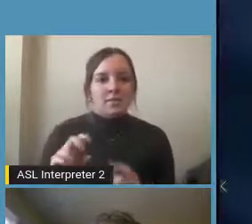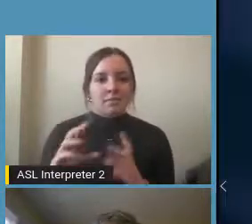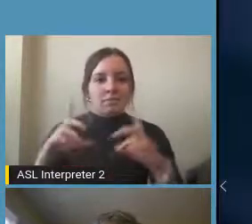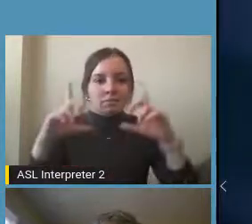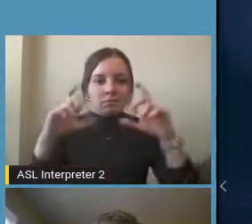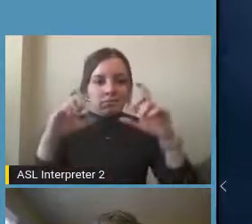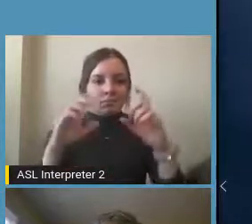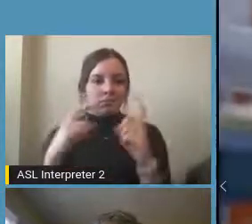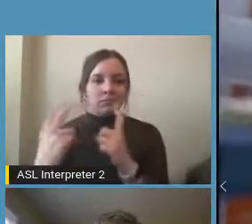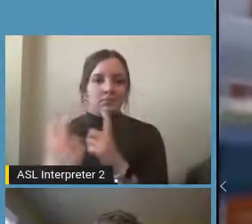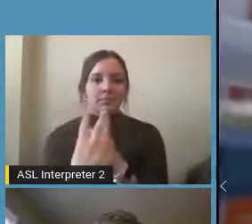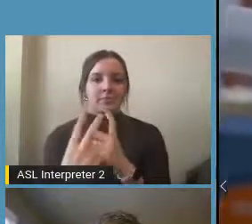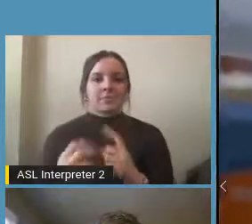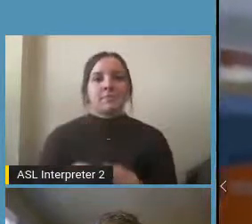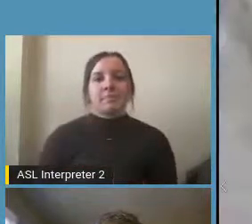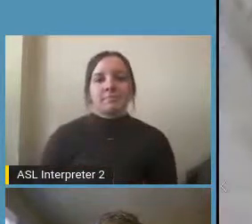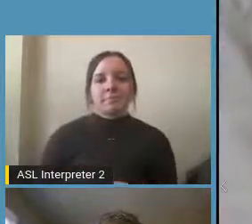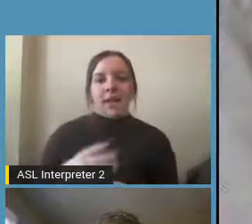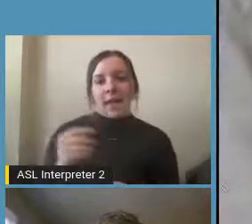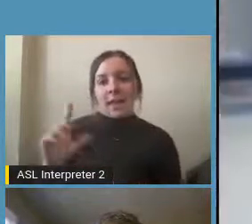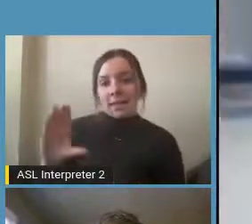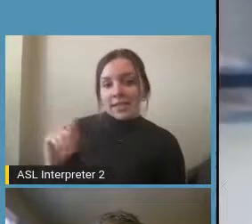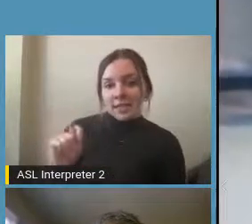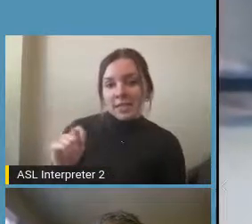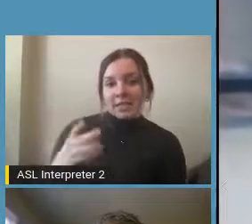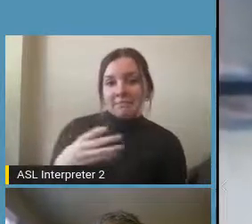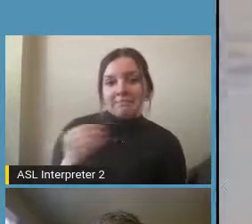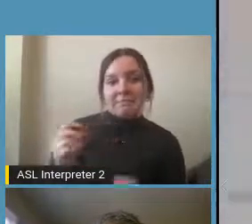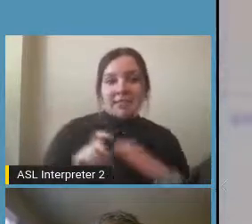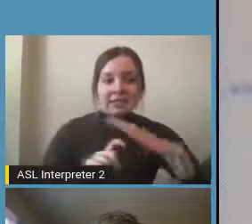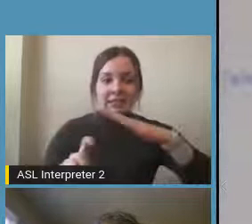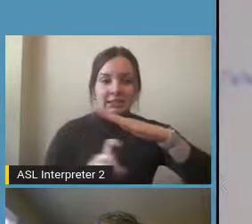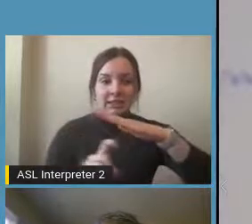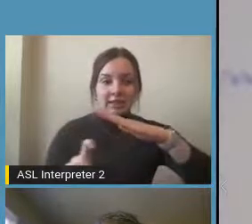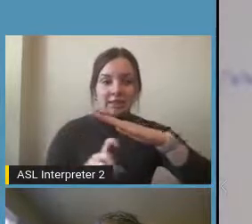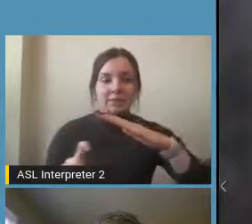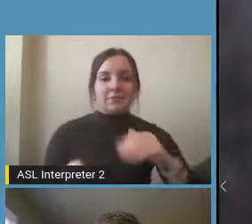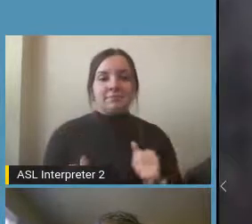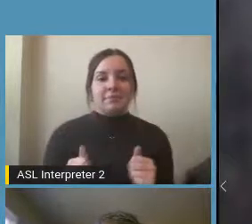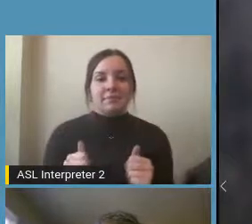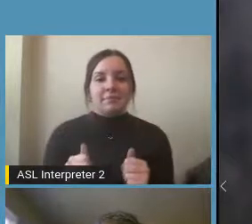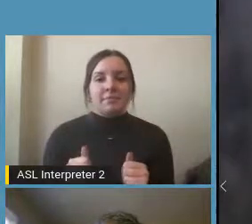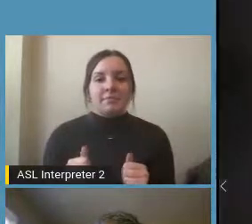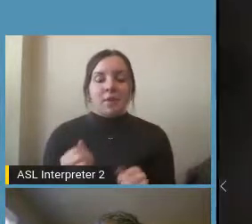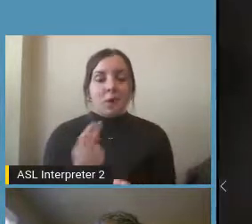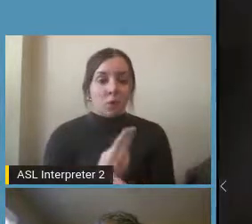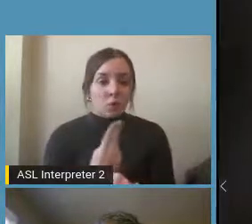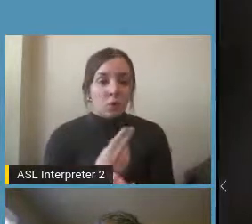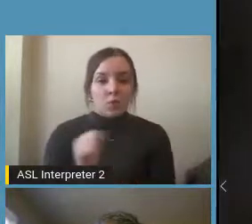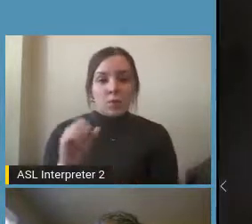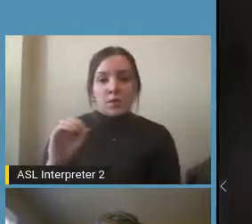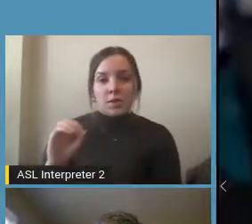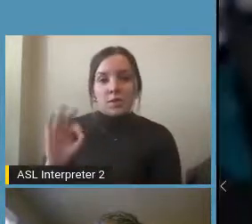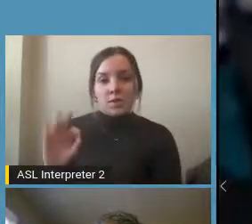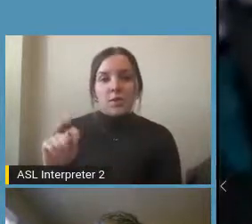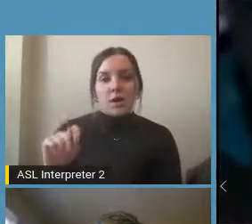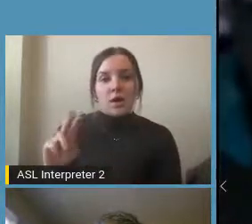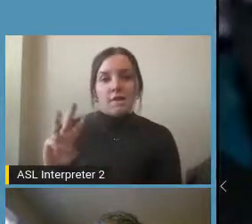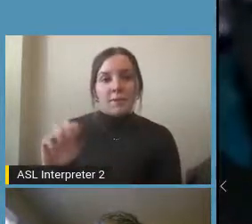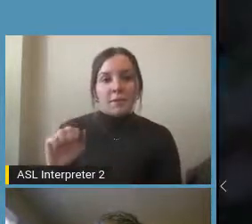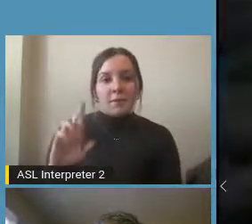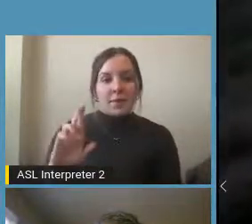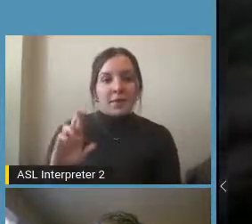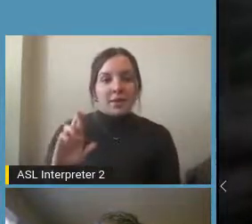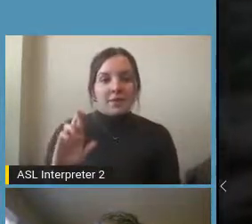laser scanning. The data was compiled and processed through software to create a full 3D digital model, precise in